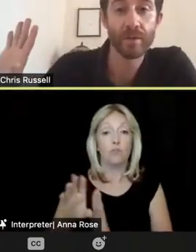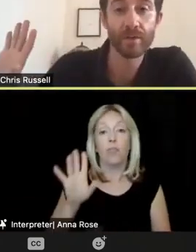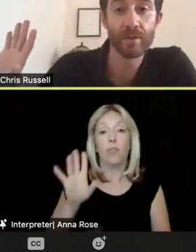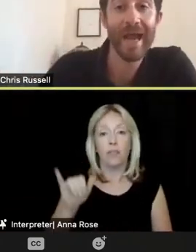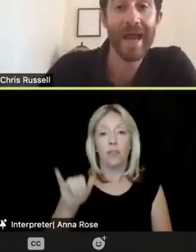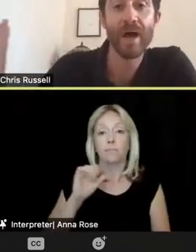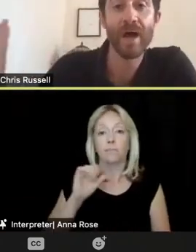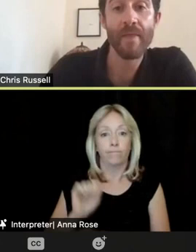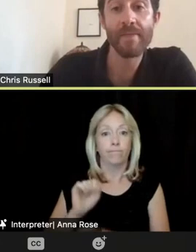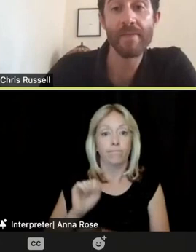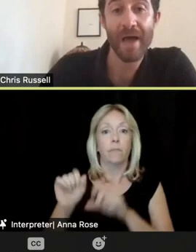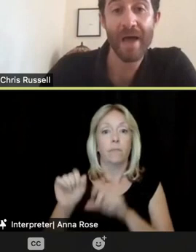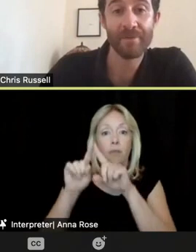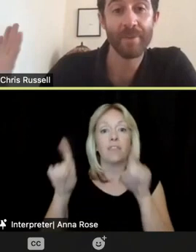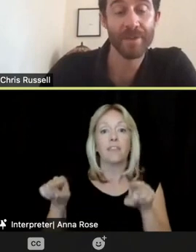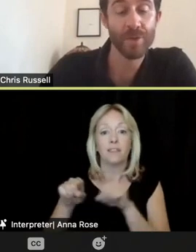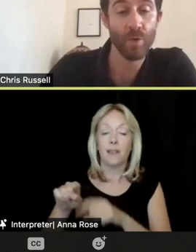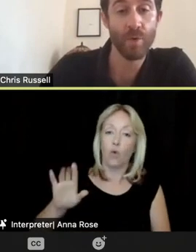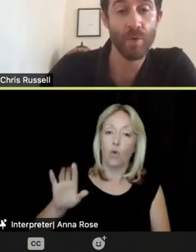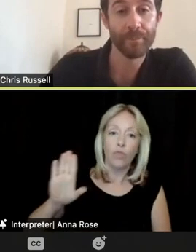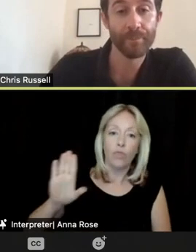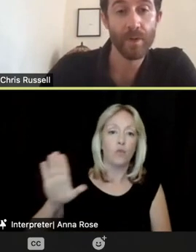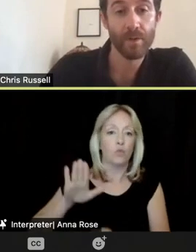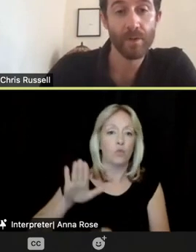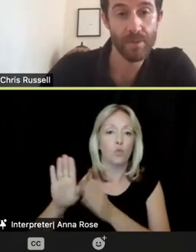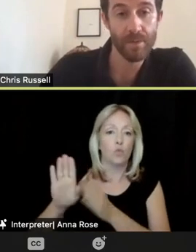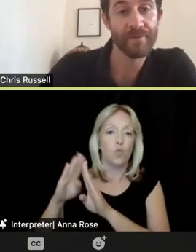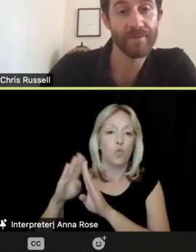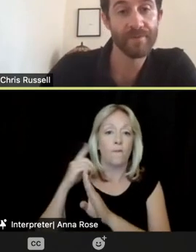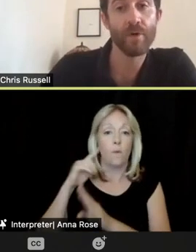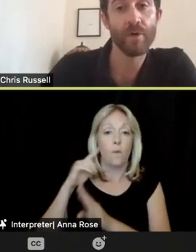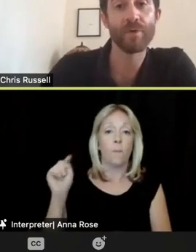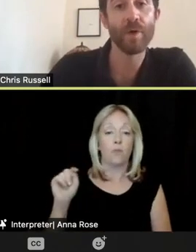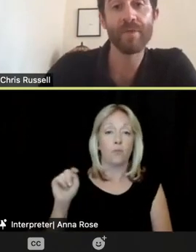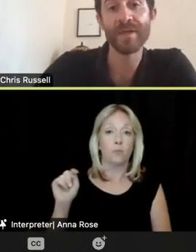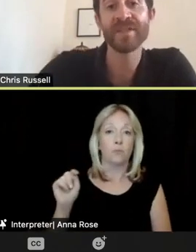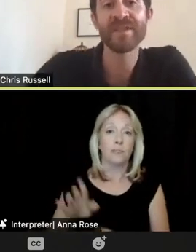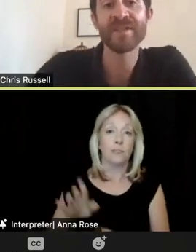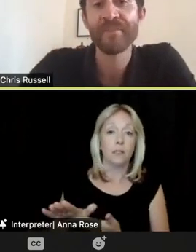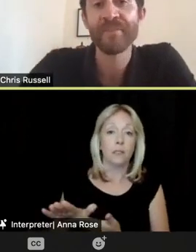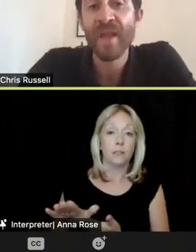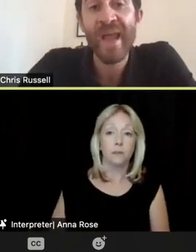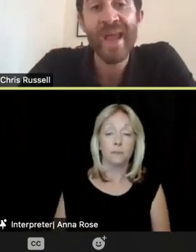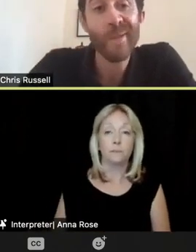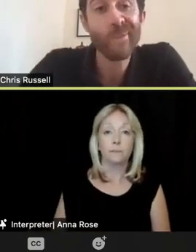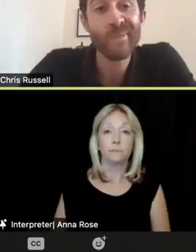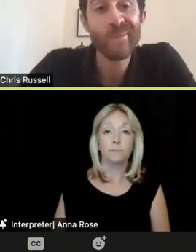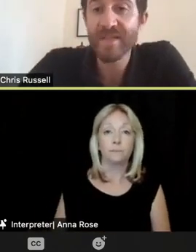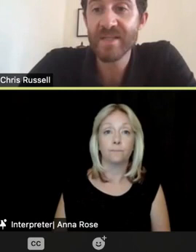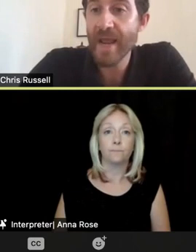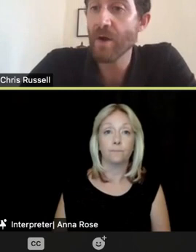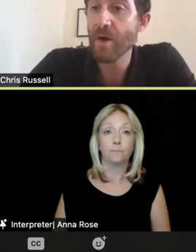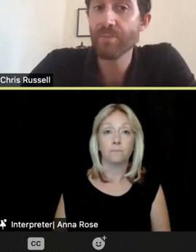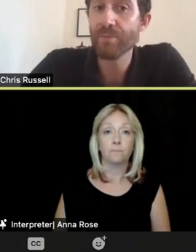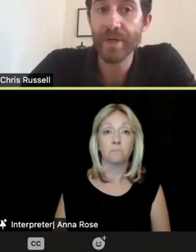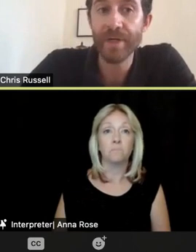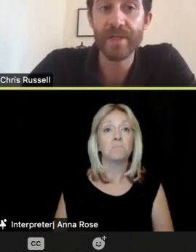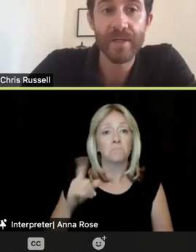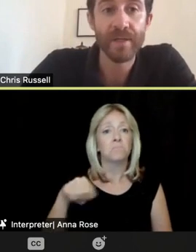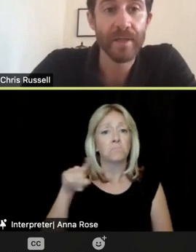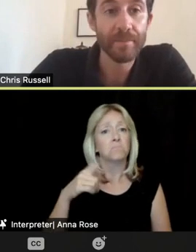real sign on the bathroom in the school. So it's a photo of the real one that he sees. And these stand